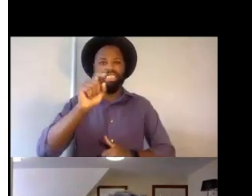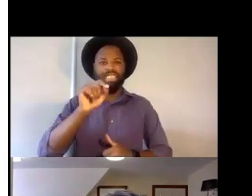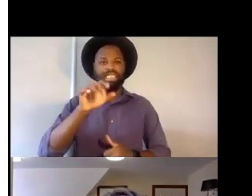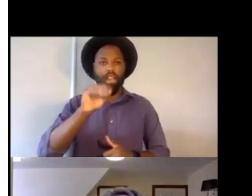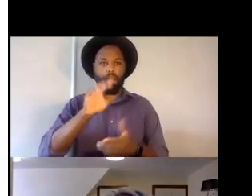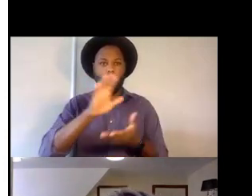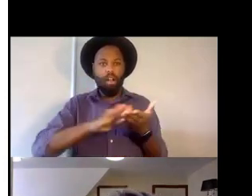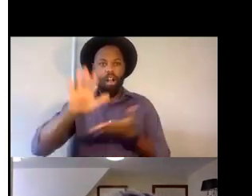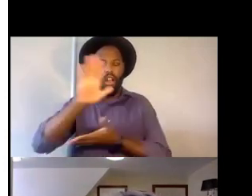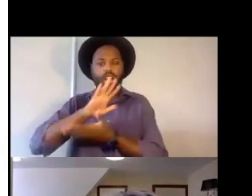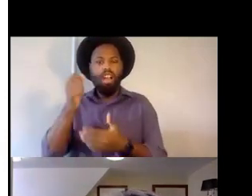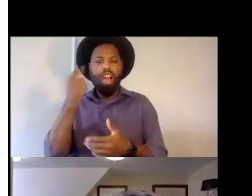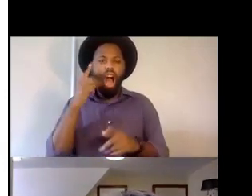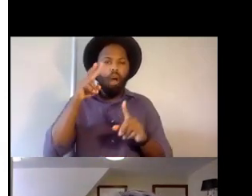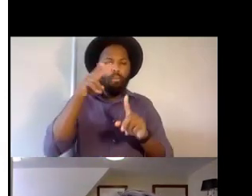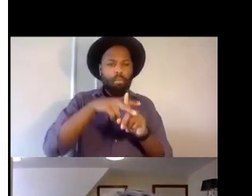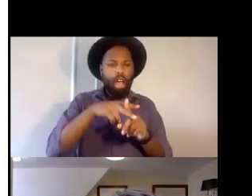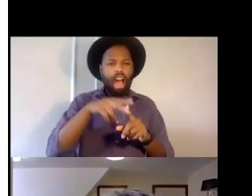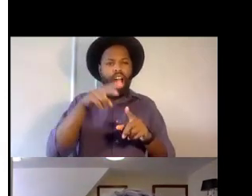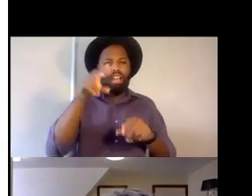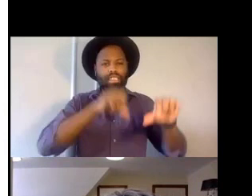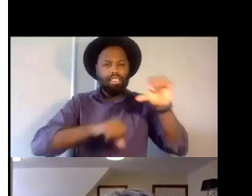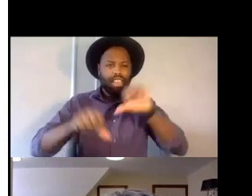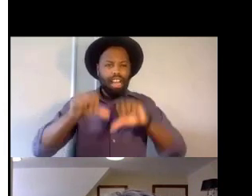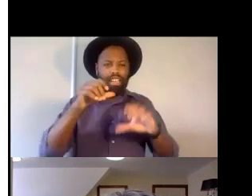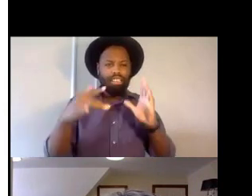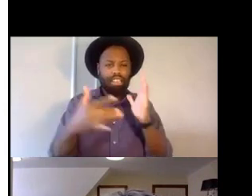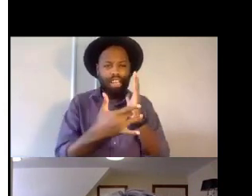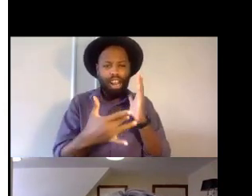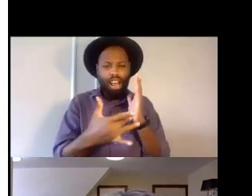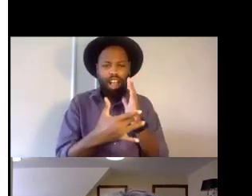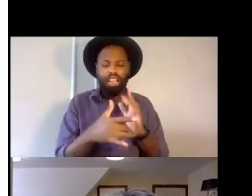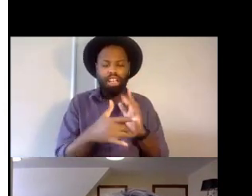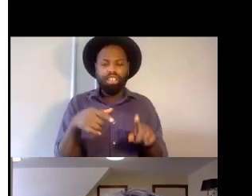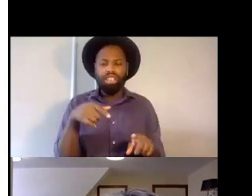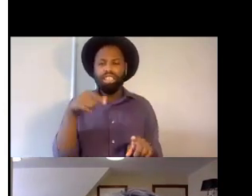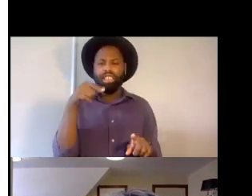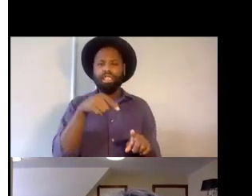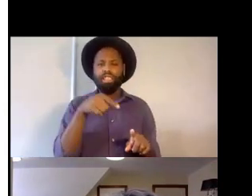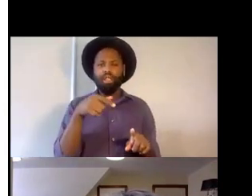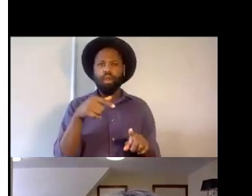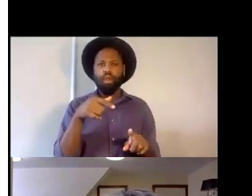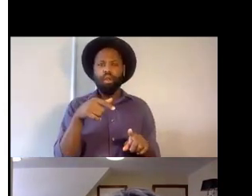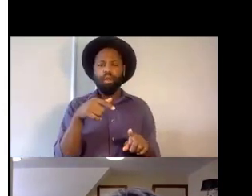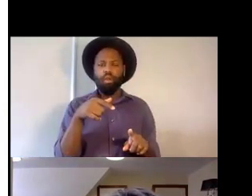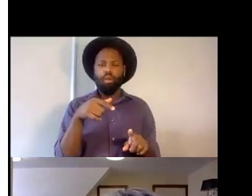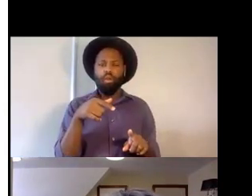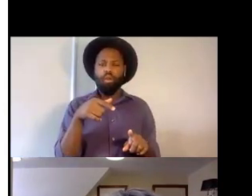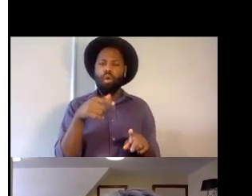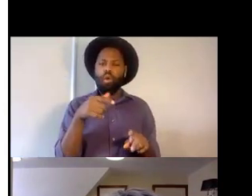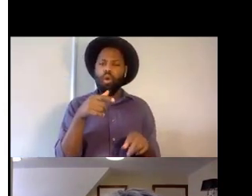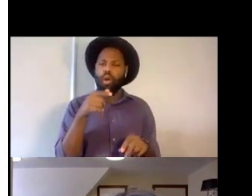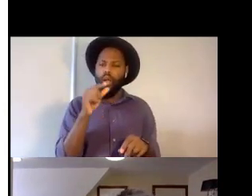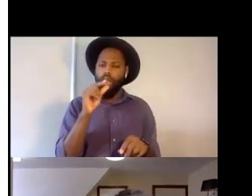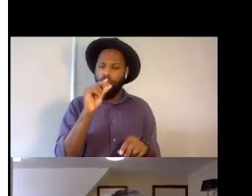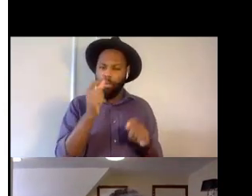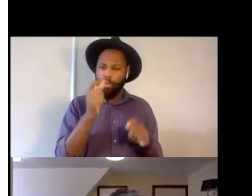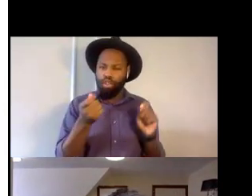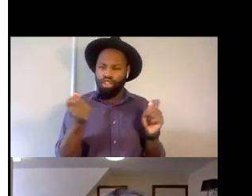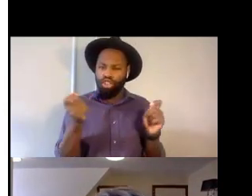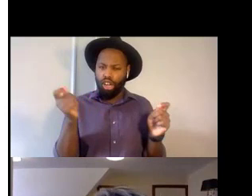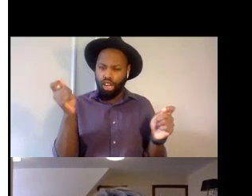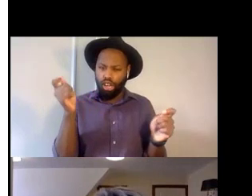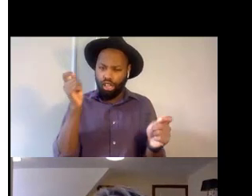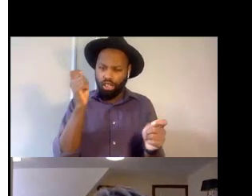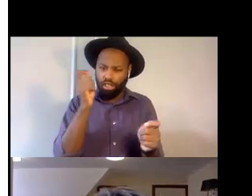Applied science and technology, so we had a slight change over time, but